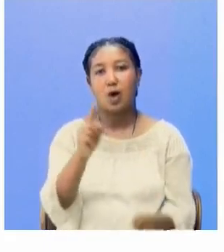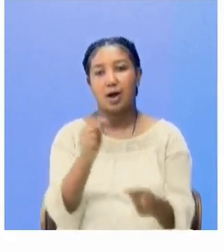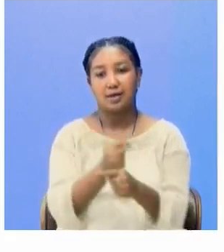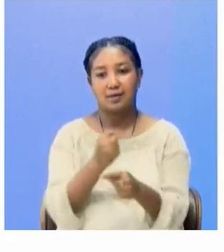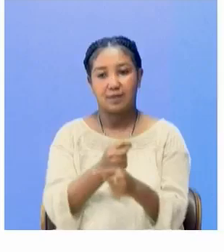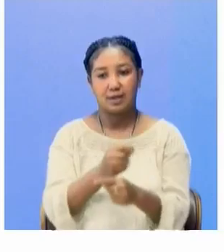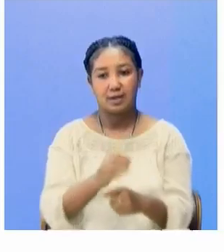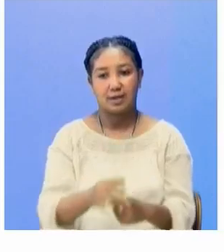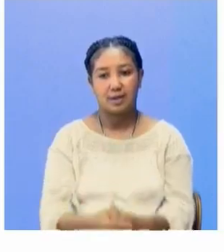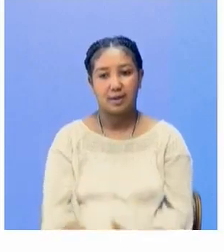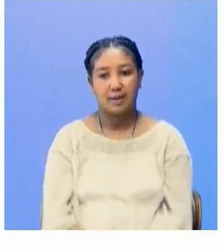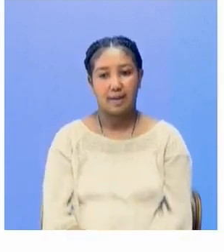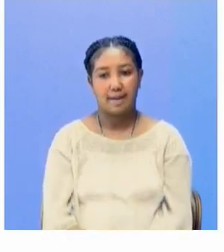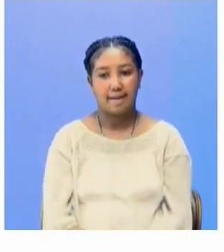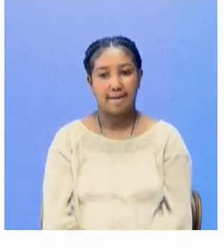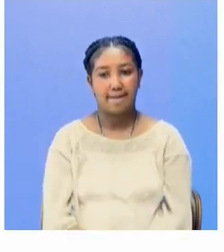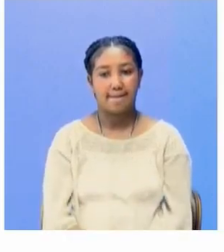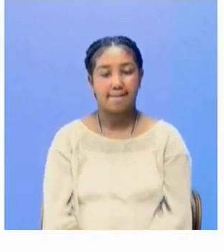activities